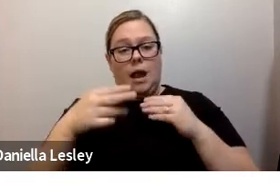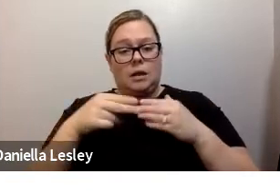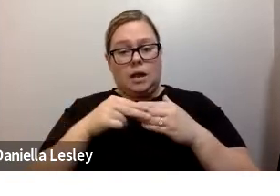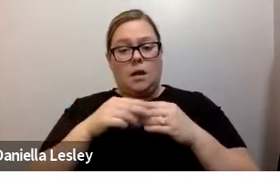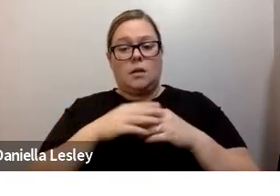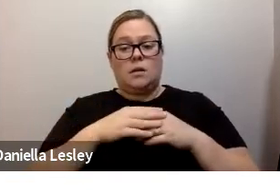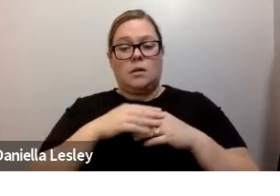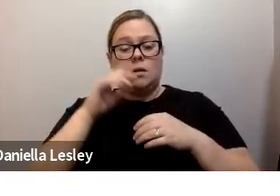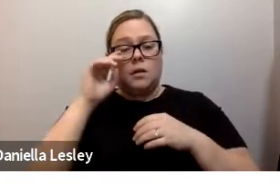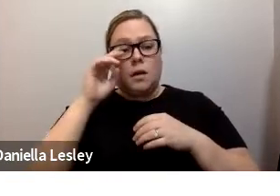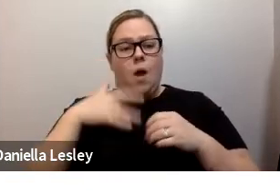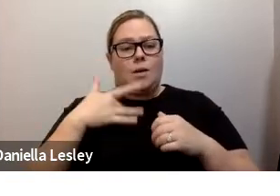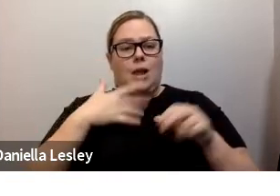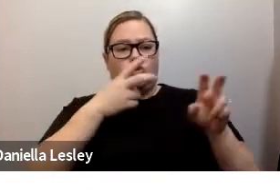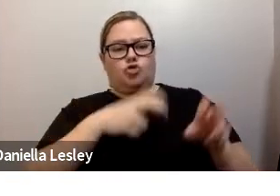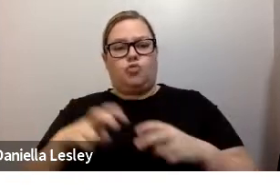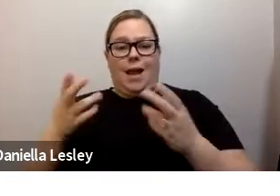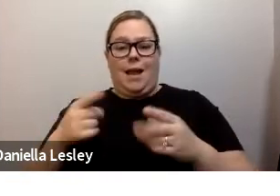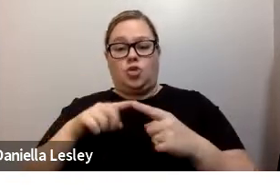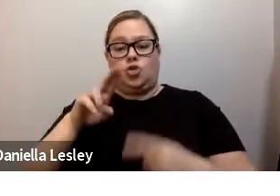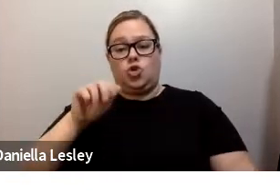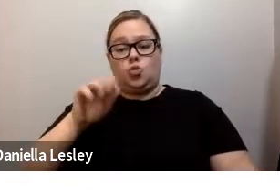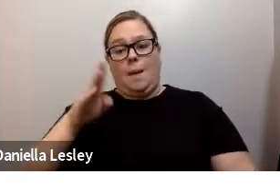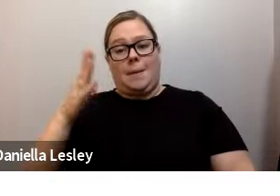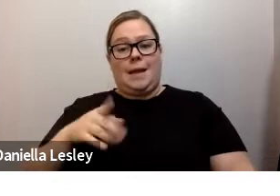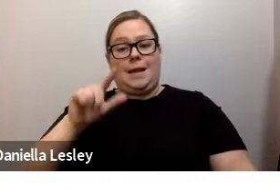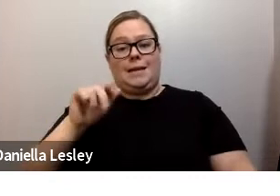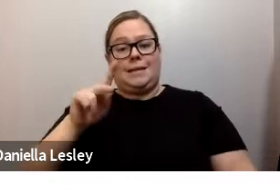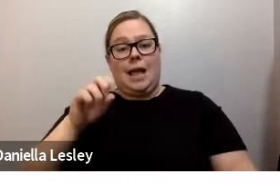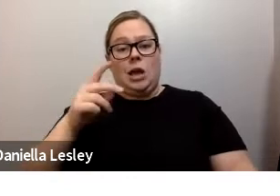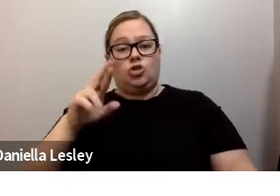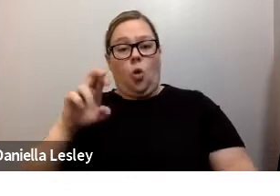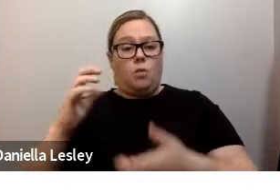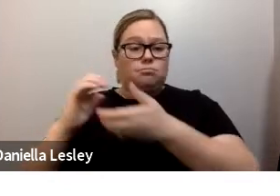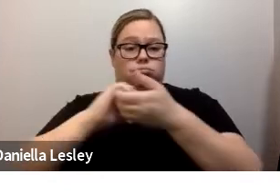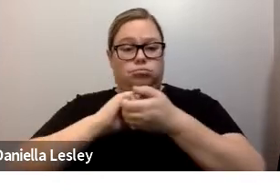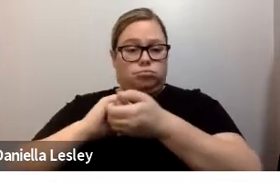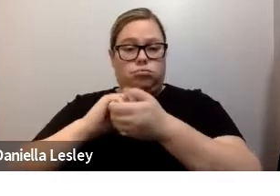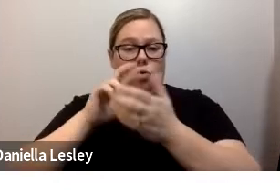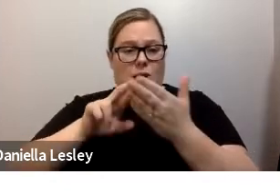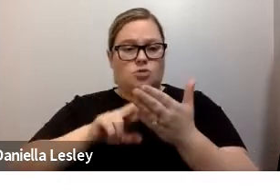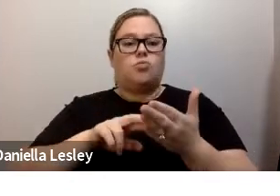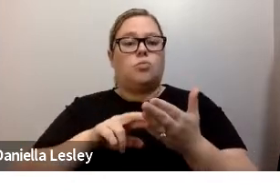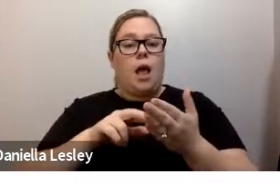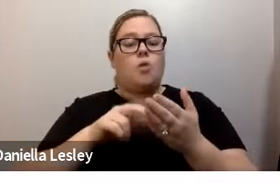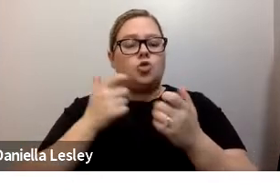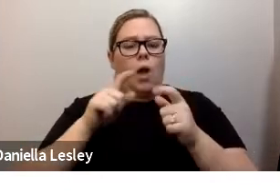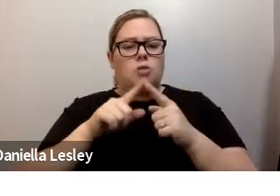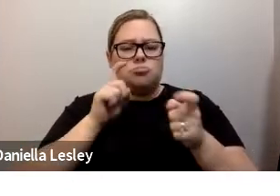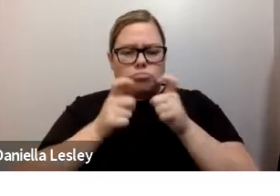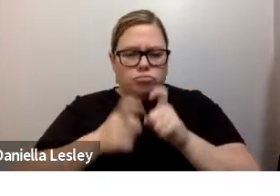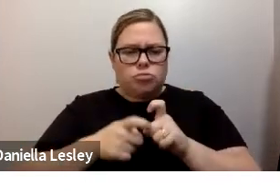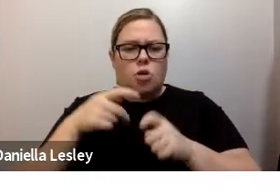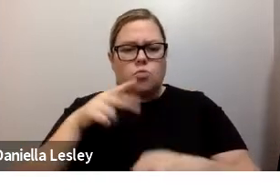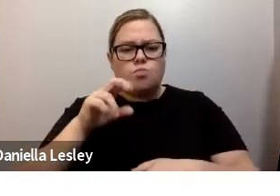I was excited to transition here to the UAB Lakeshore Research Collaborative to get a chance to refine the prototype into something